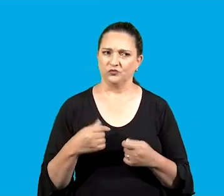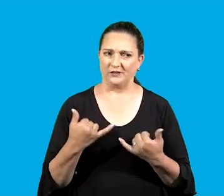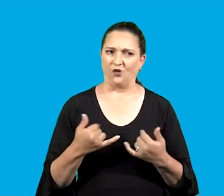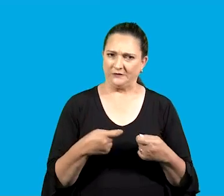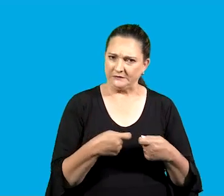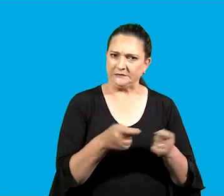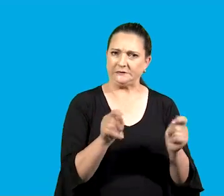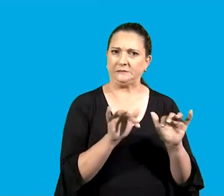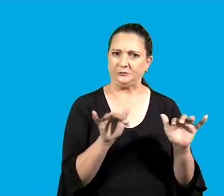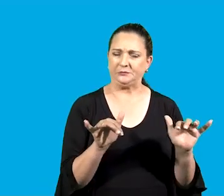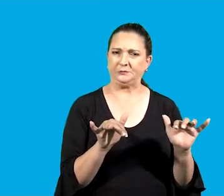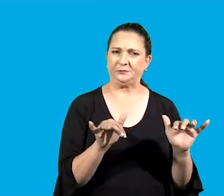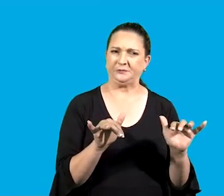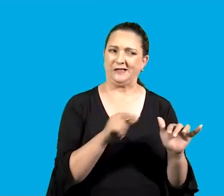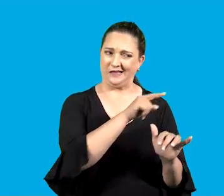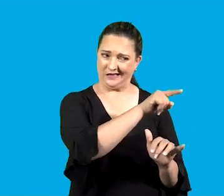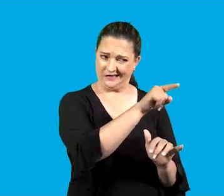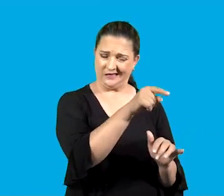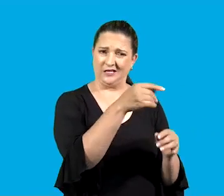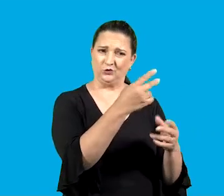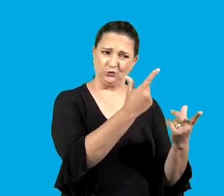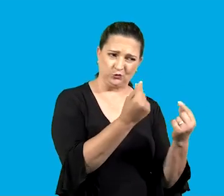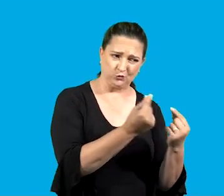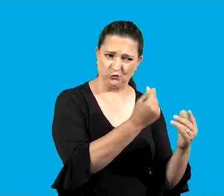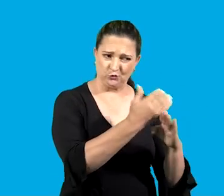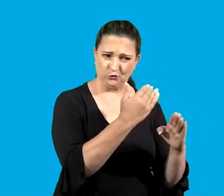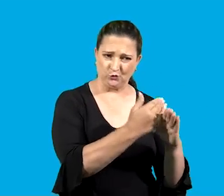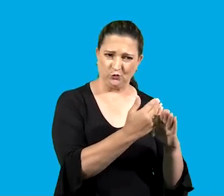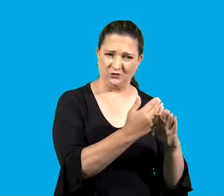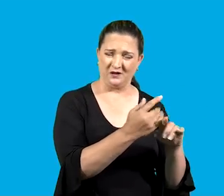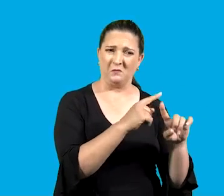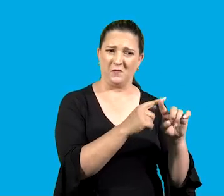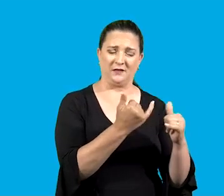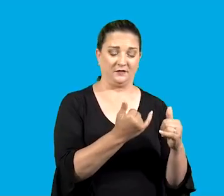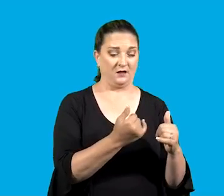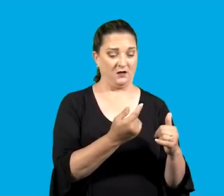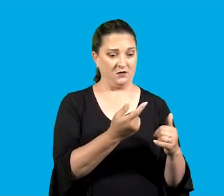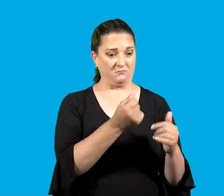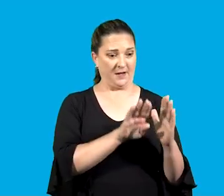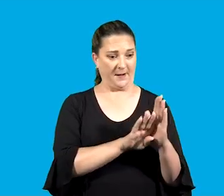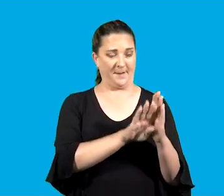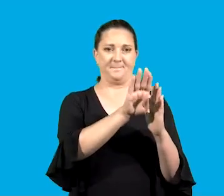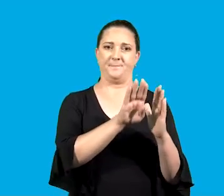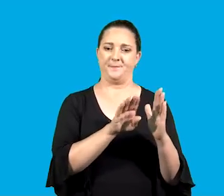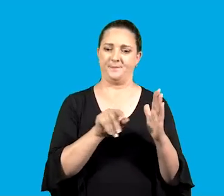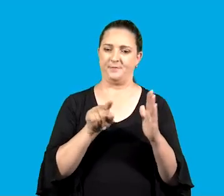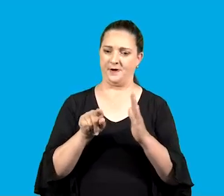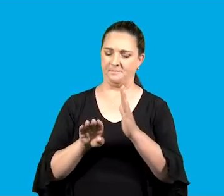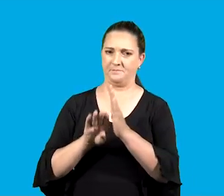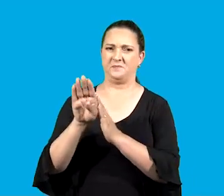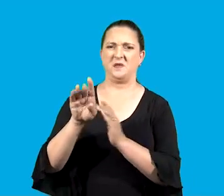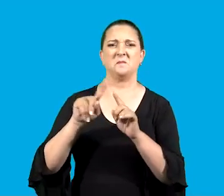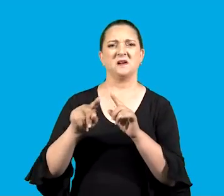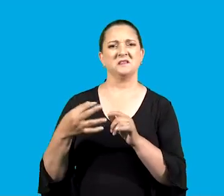sales? The salespeople. So they have contributed to an increase of 30% above the budgeted.